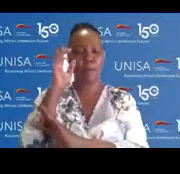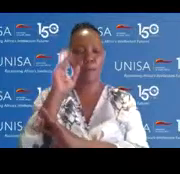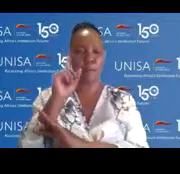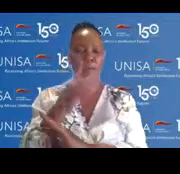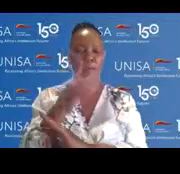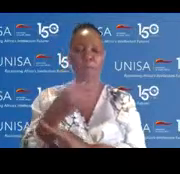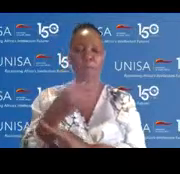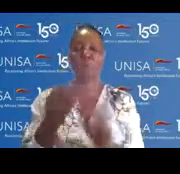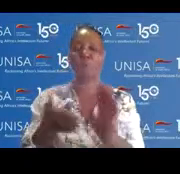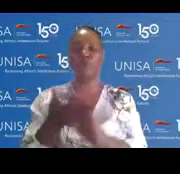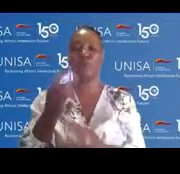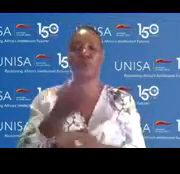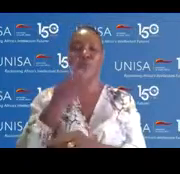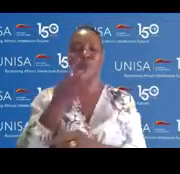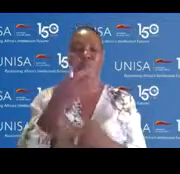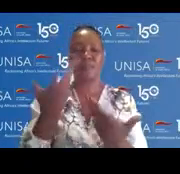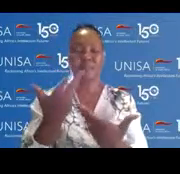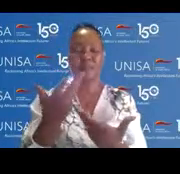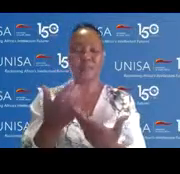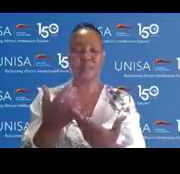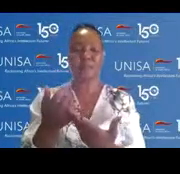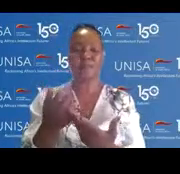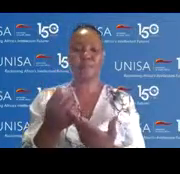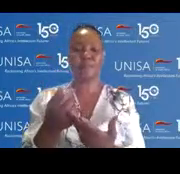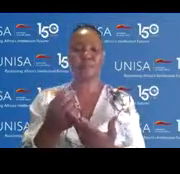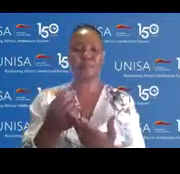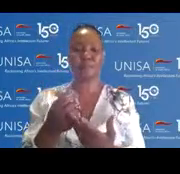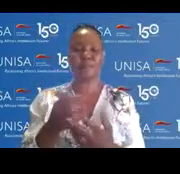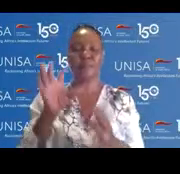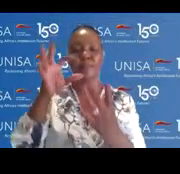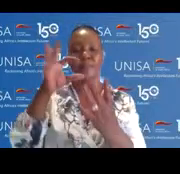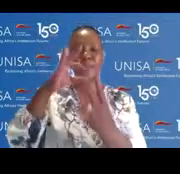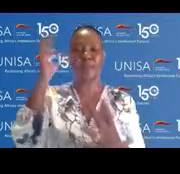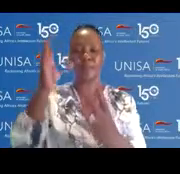preferences and then select forum